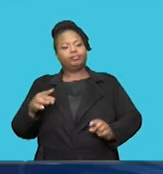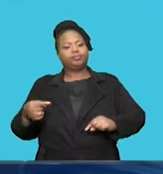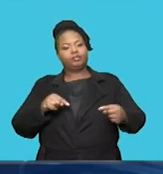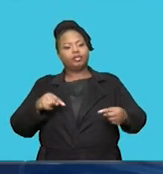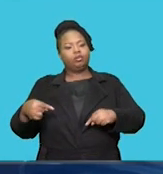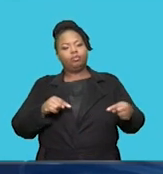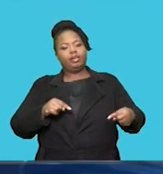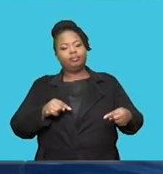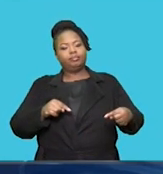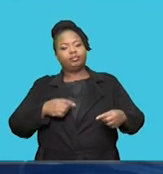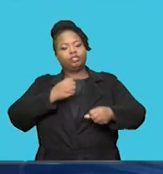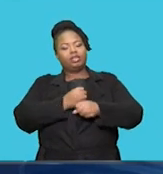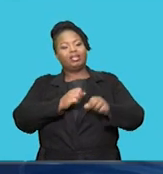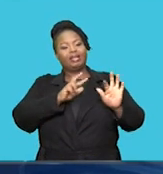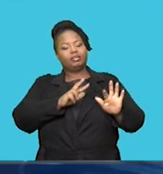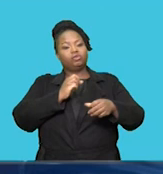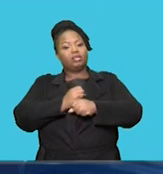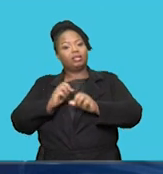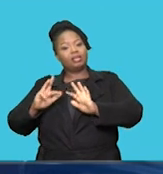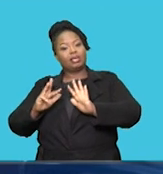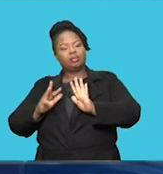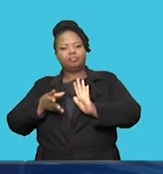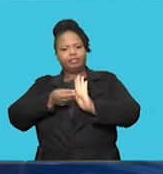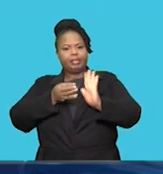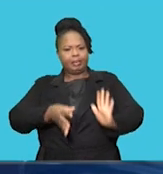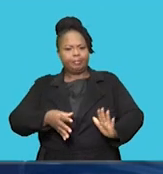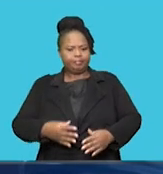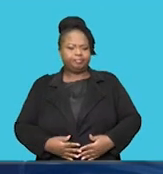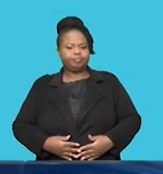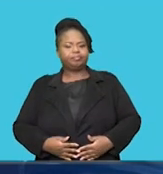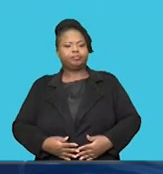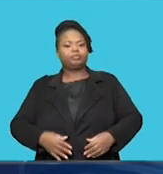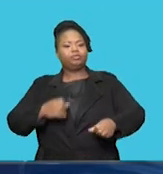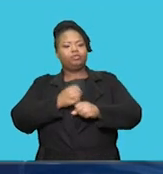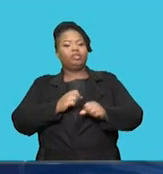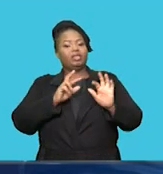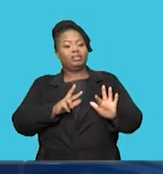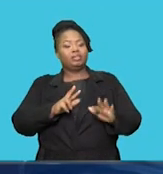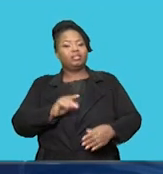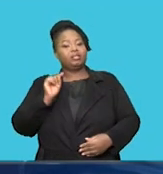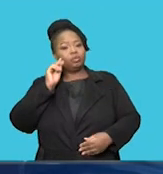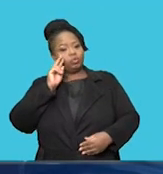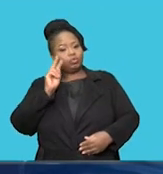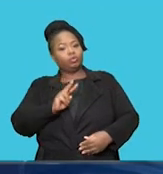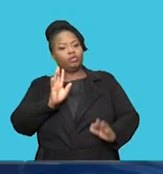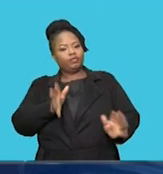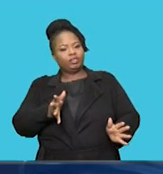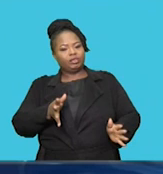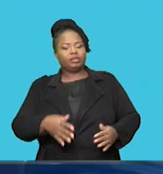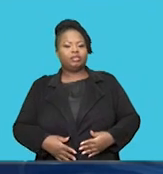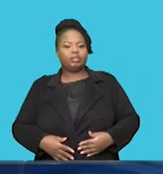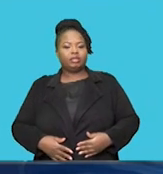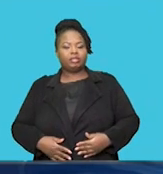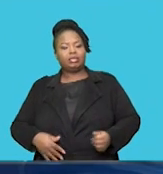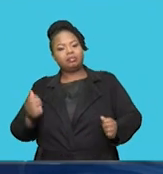8. Brian was a grade 9 learner with a grade 8, and the incident was seen where Brian did slap the